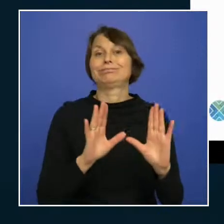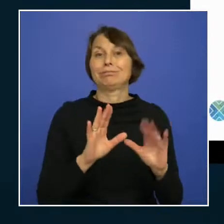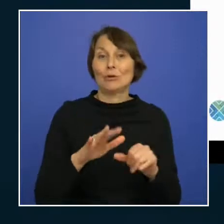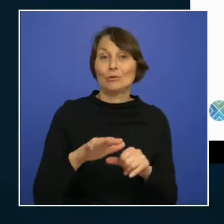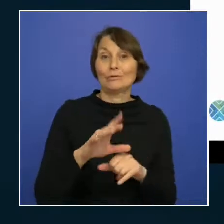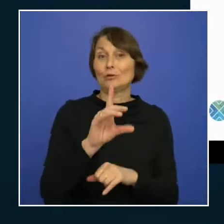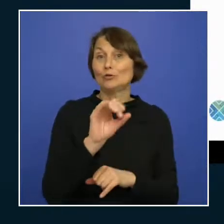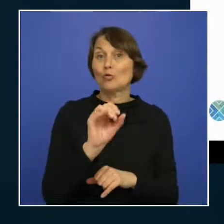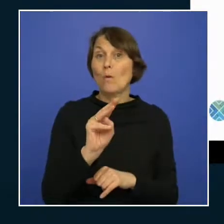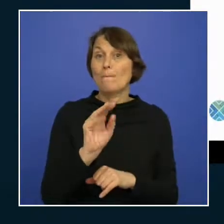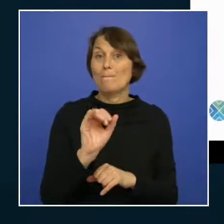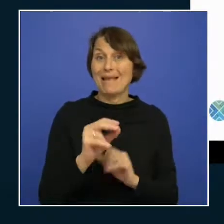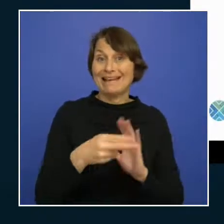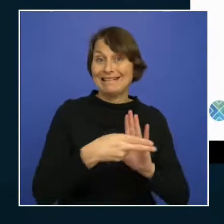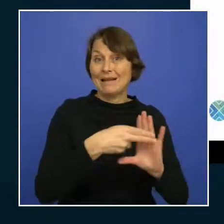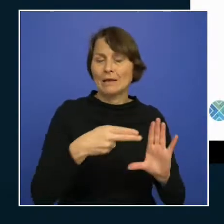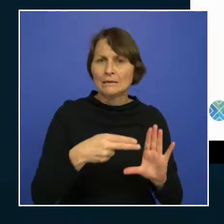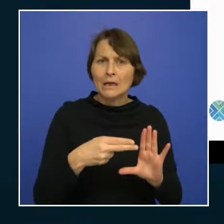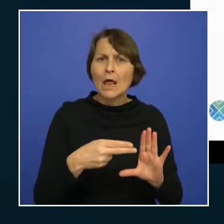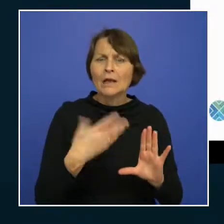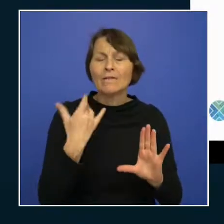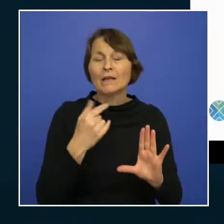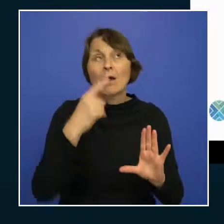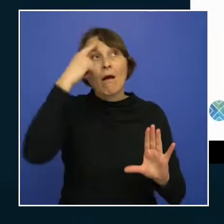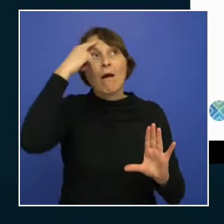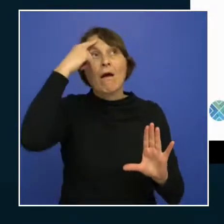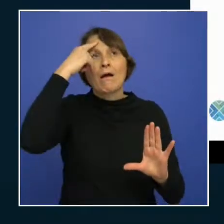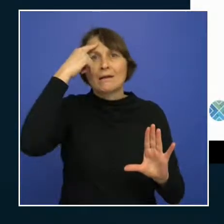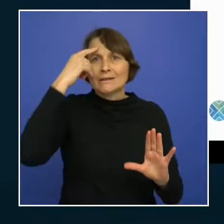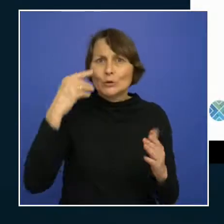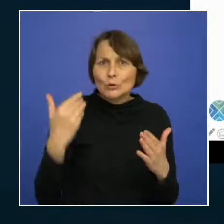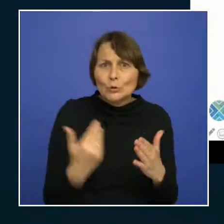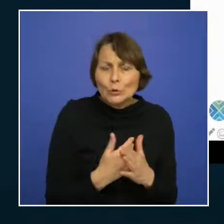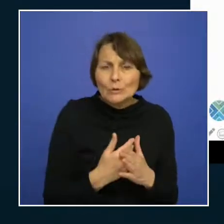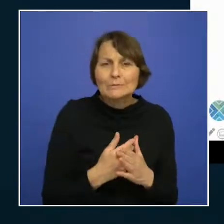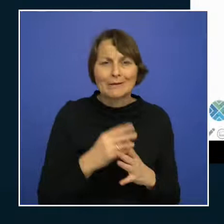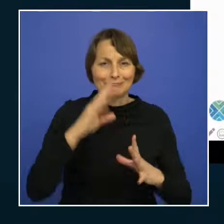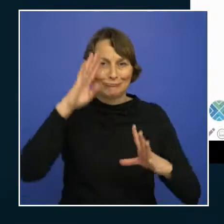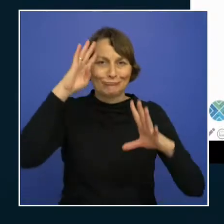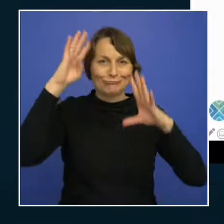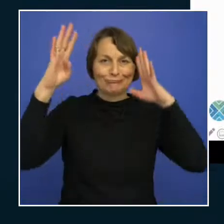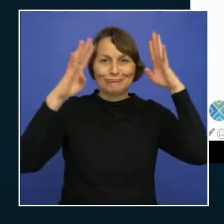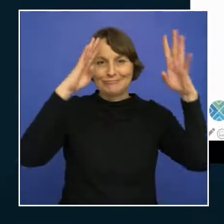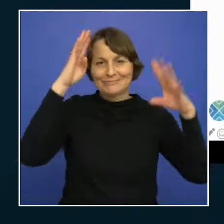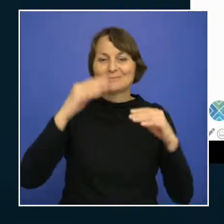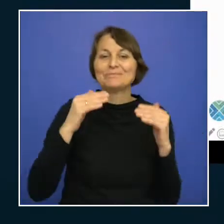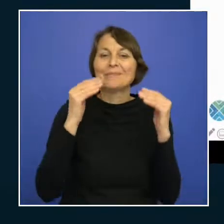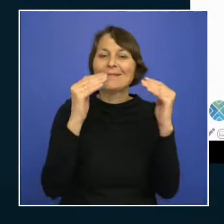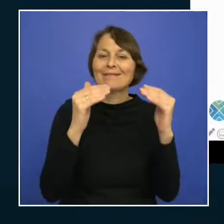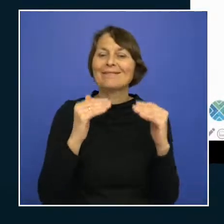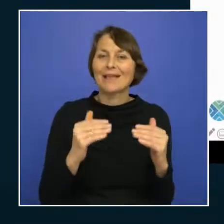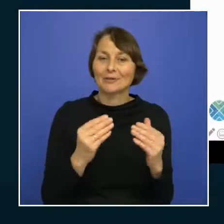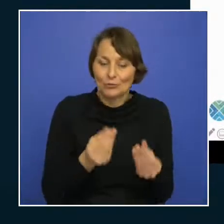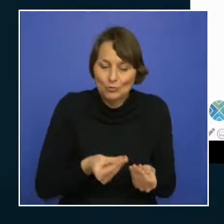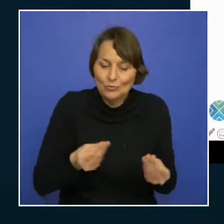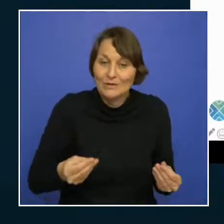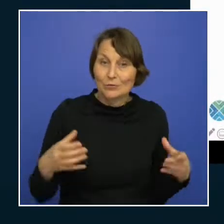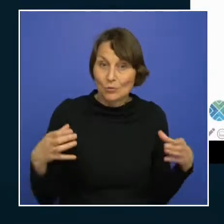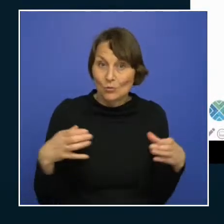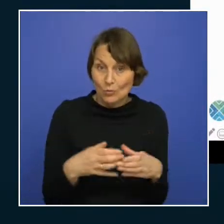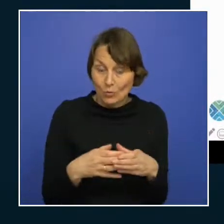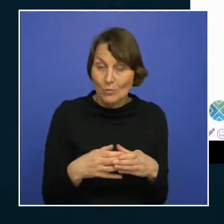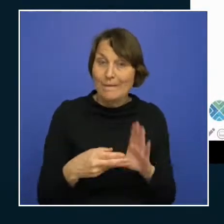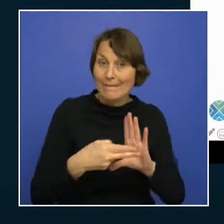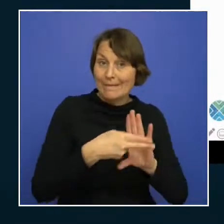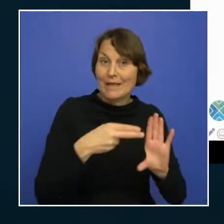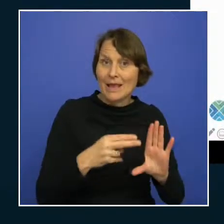taken. So you have to be a little bit creative there. And next one is resource group. So then the name should be unique